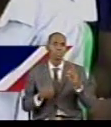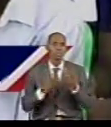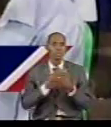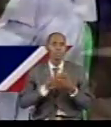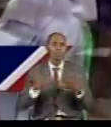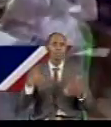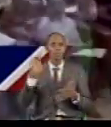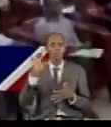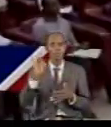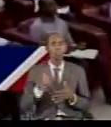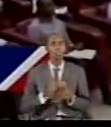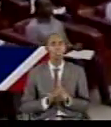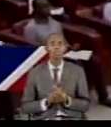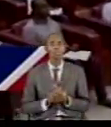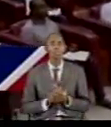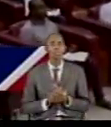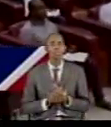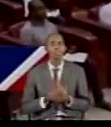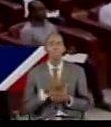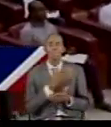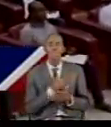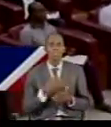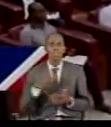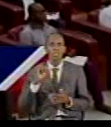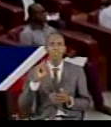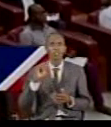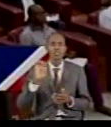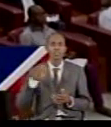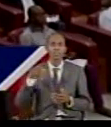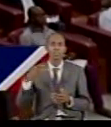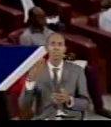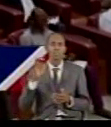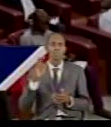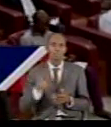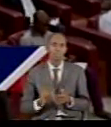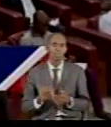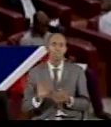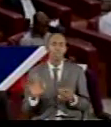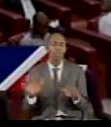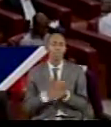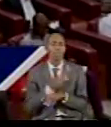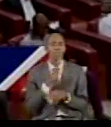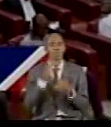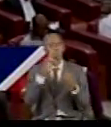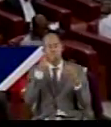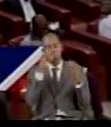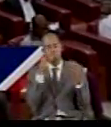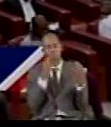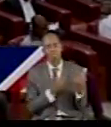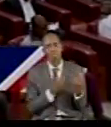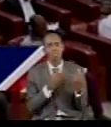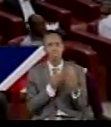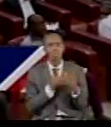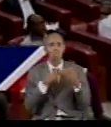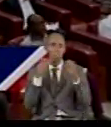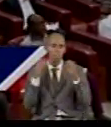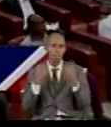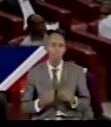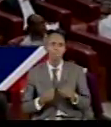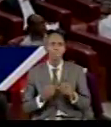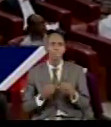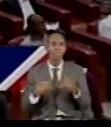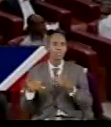verse 8, and Stephen, full of faith and power, did